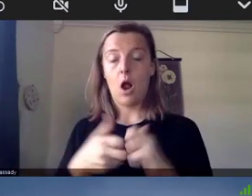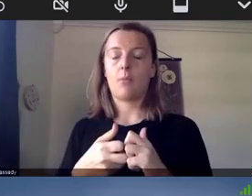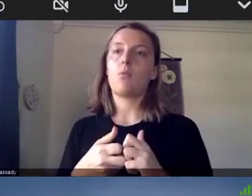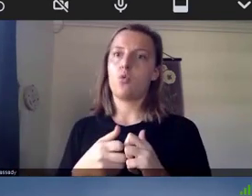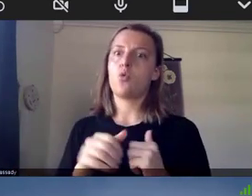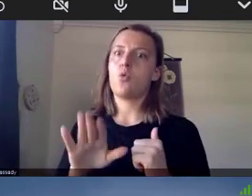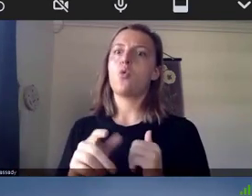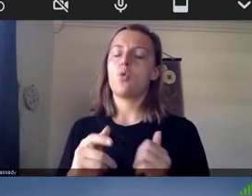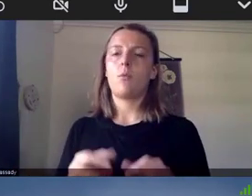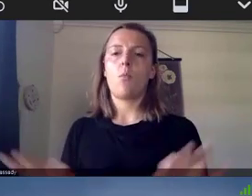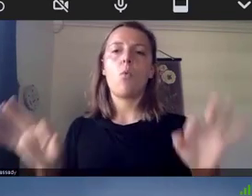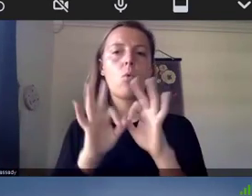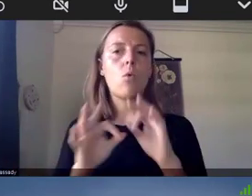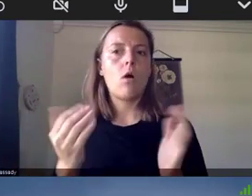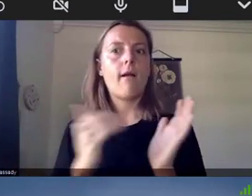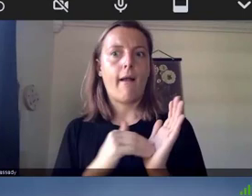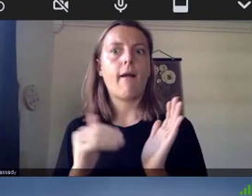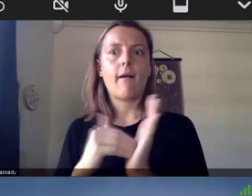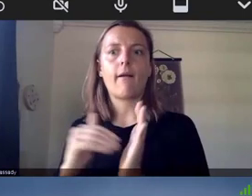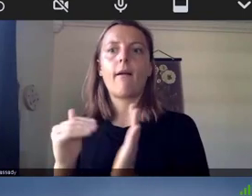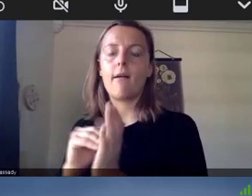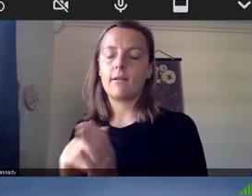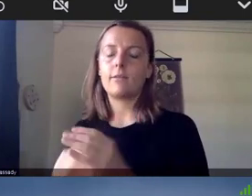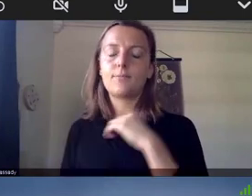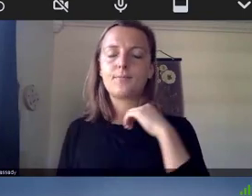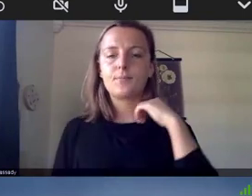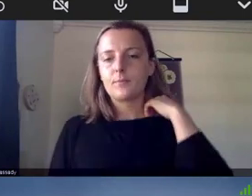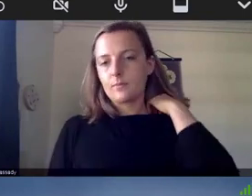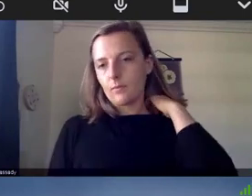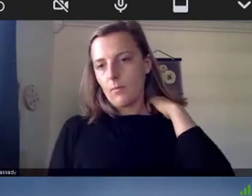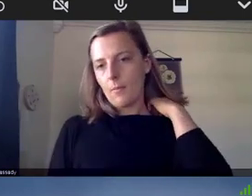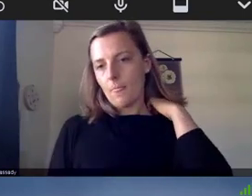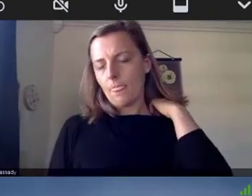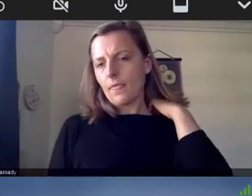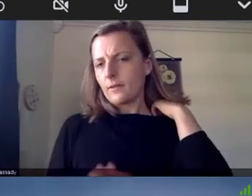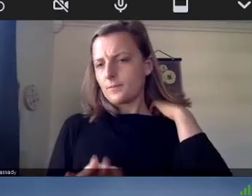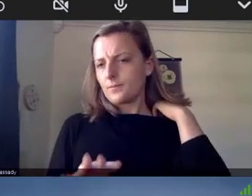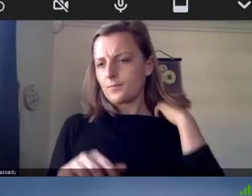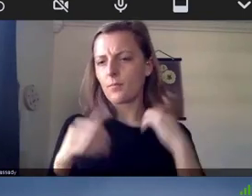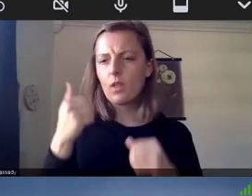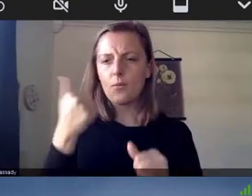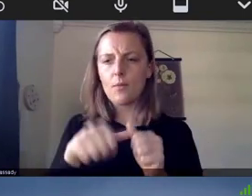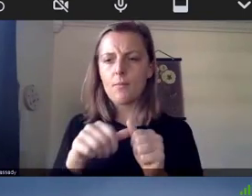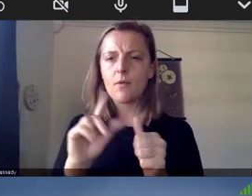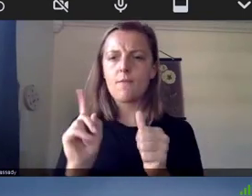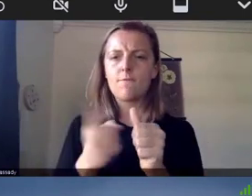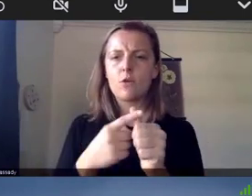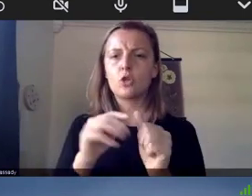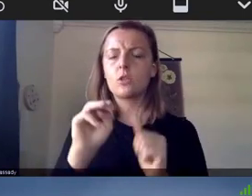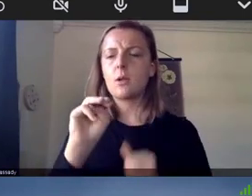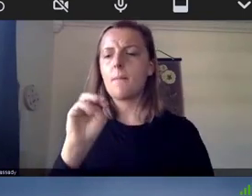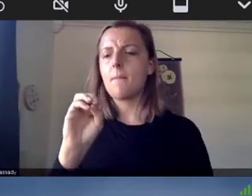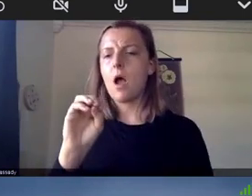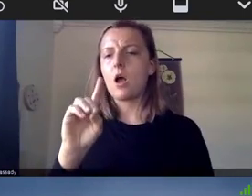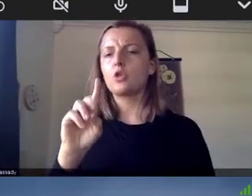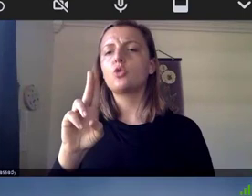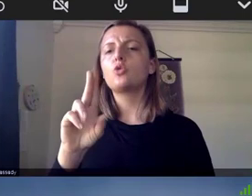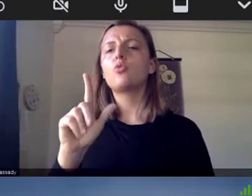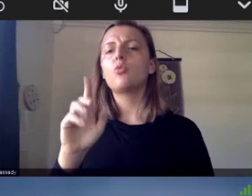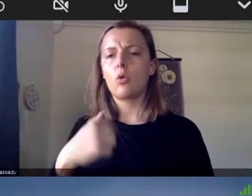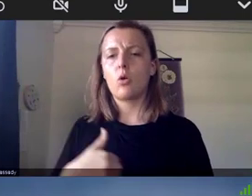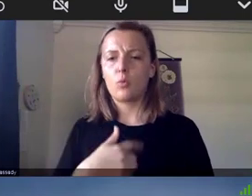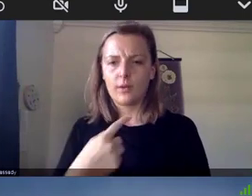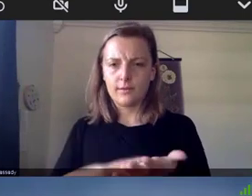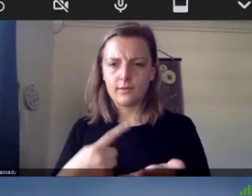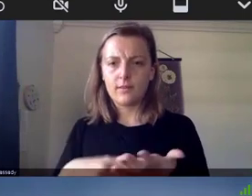In the first module, we also talked about fins. So fins are really important for heat transfer. You can see for all of these things,